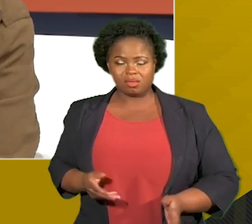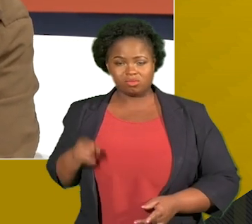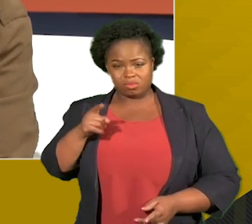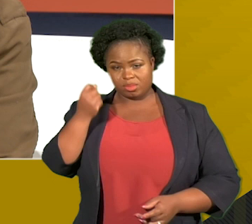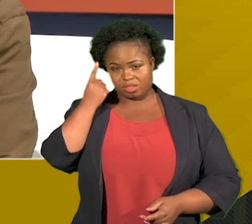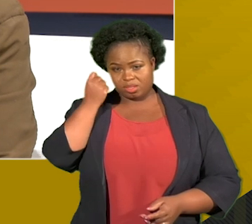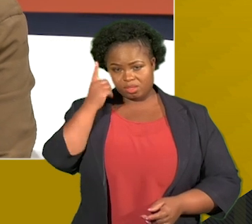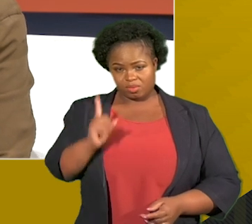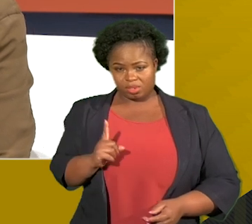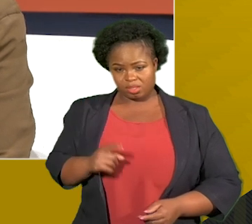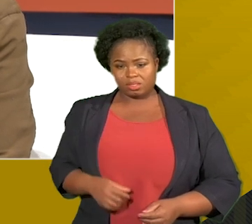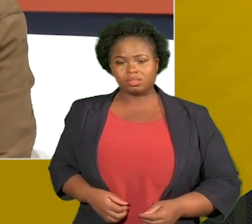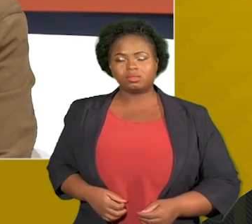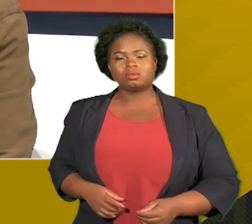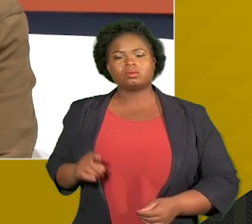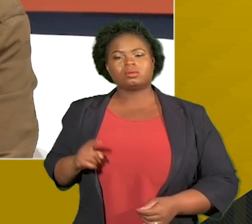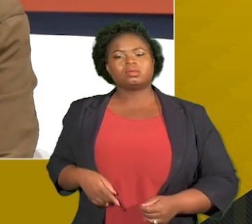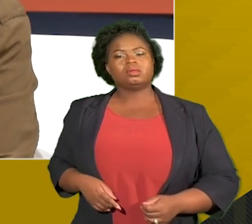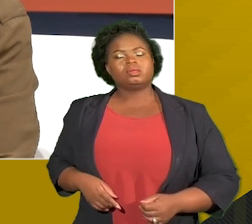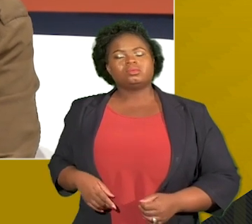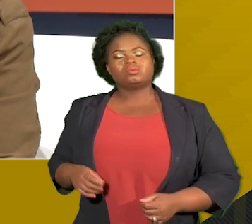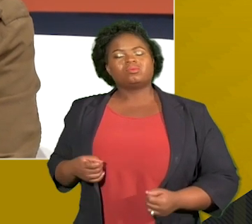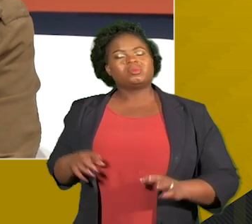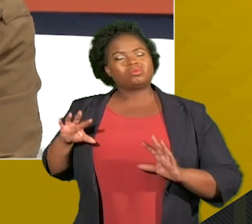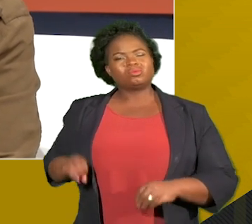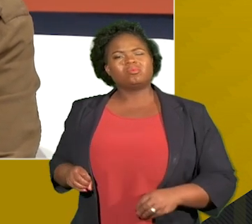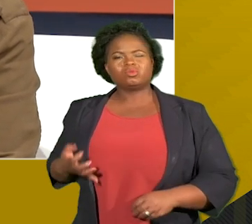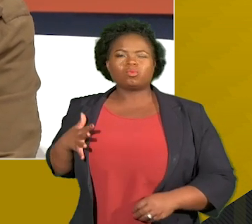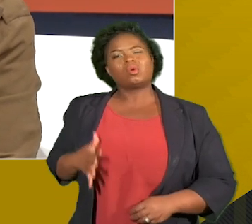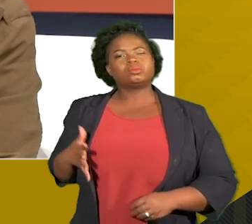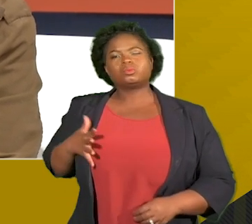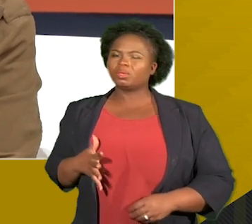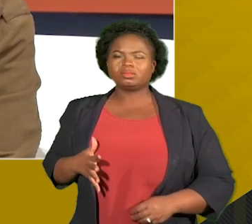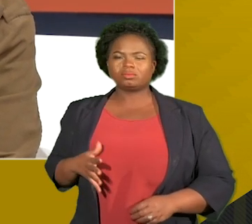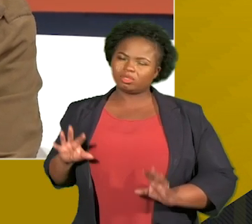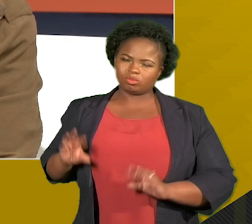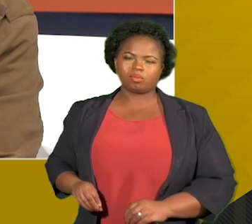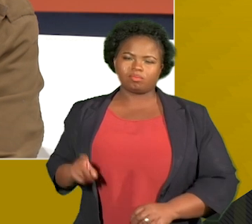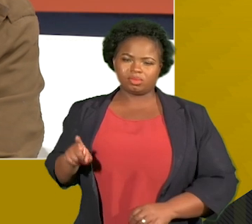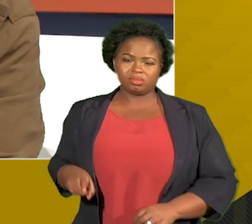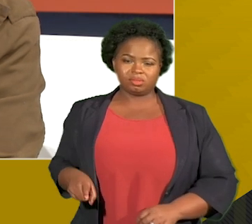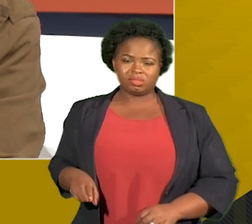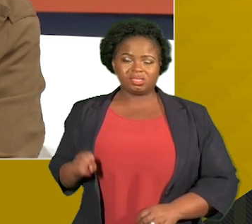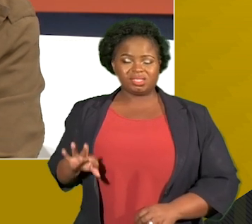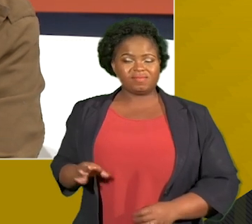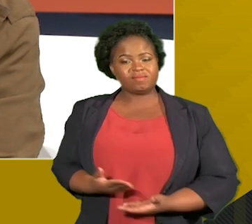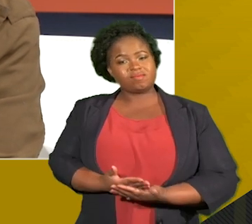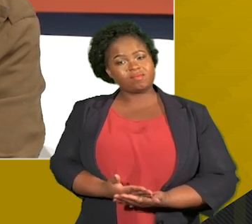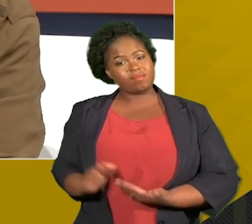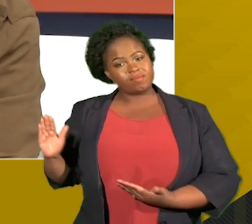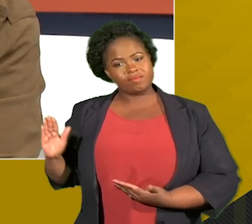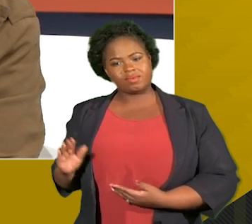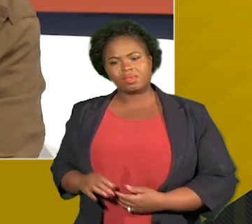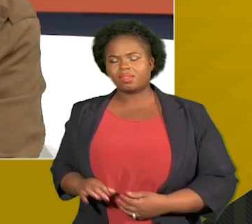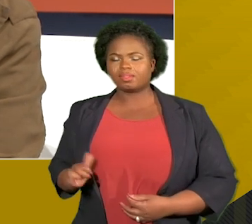an artist is that you need to defeat the power of wanting. You know? And if you get rid of that thing, there